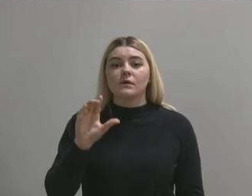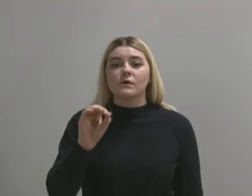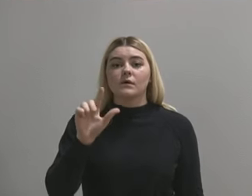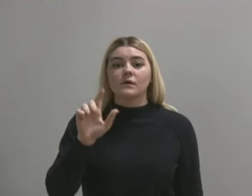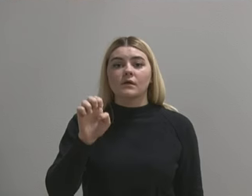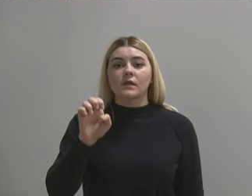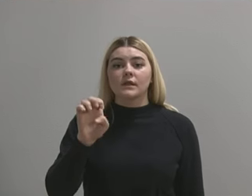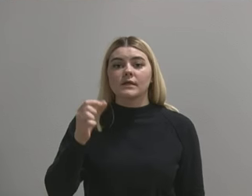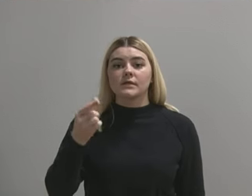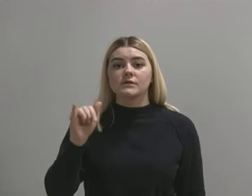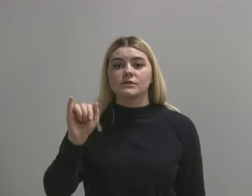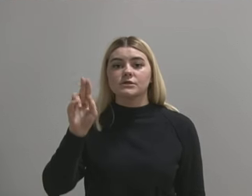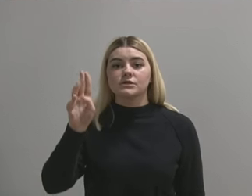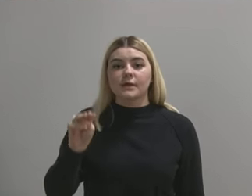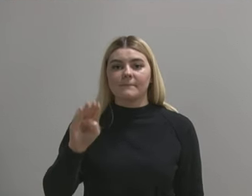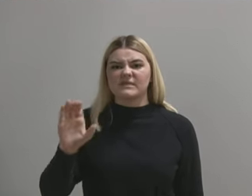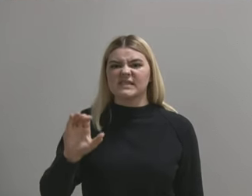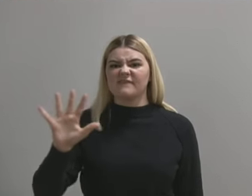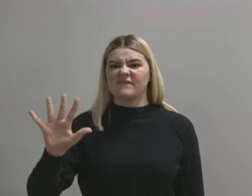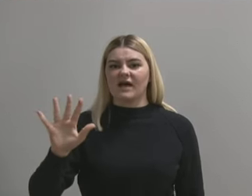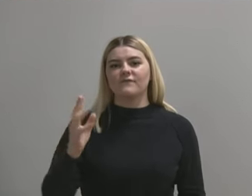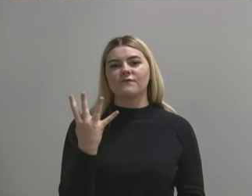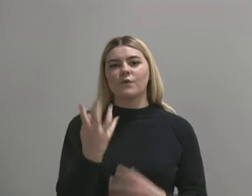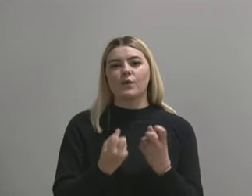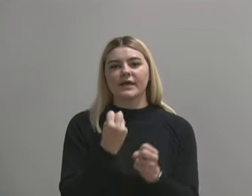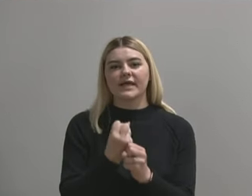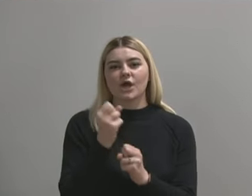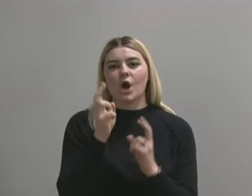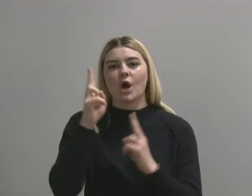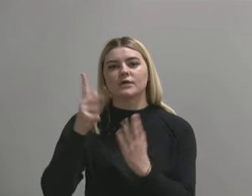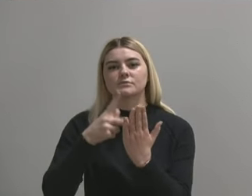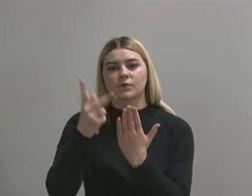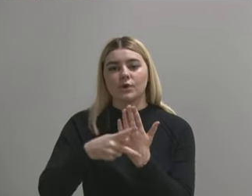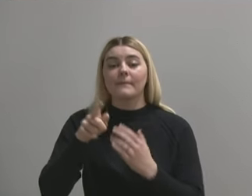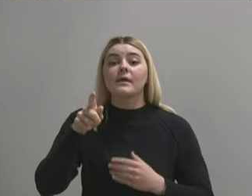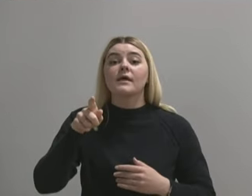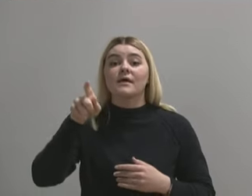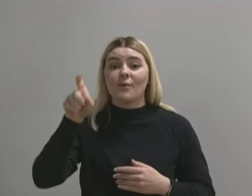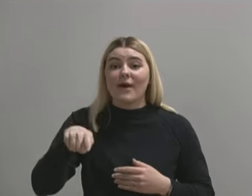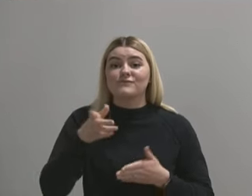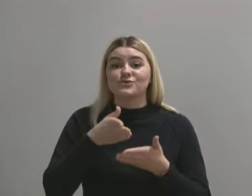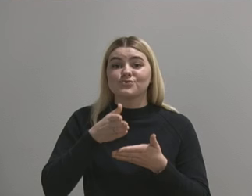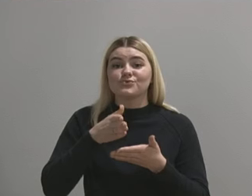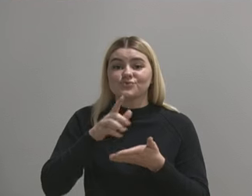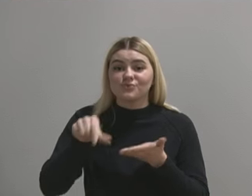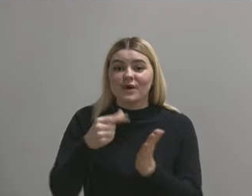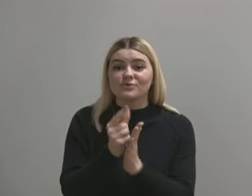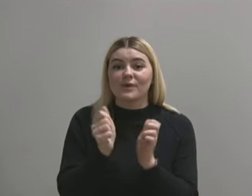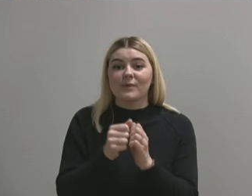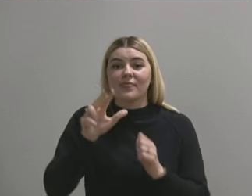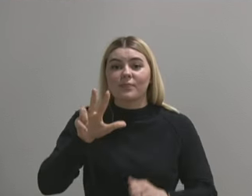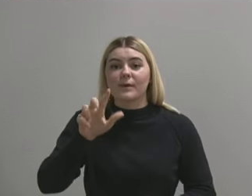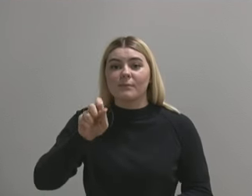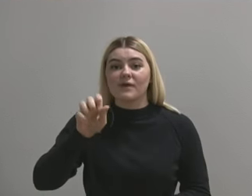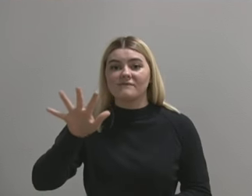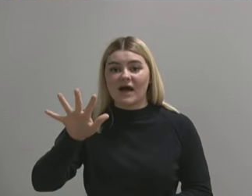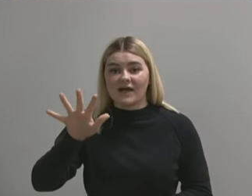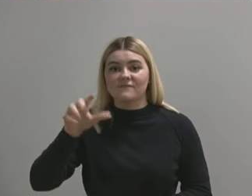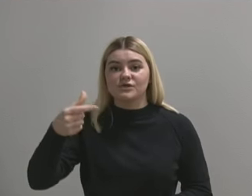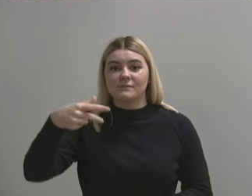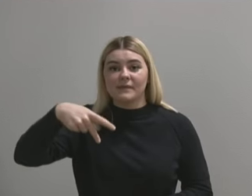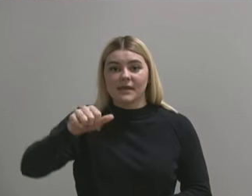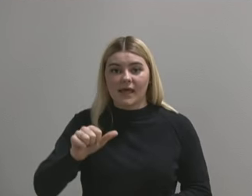honors program, and students must graduate with a 3.5 GPA, take 24 hours of honors-related work,